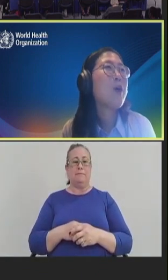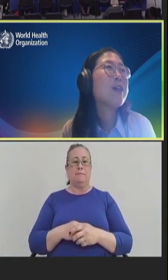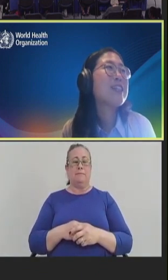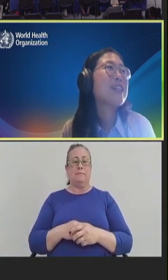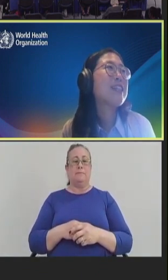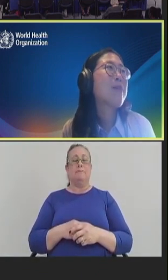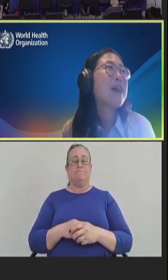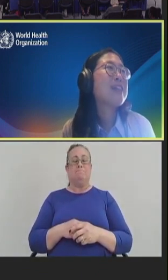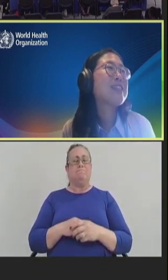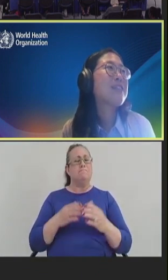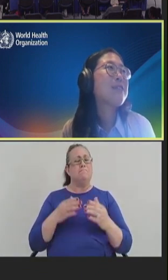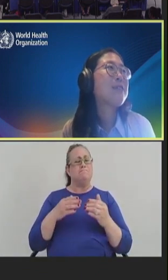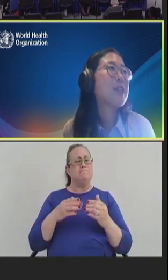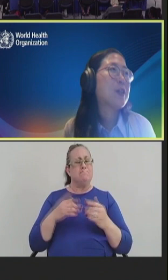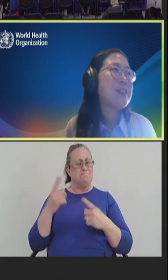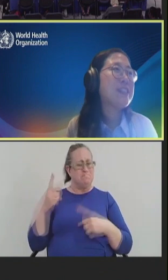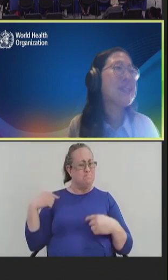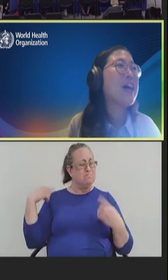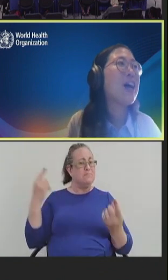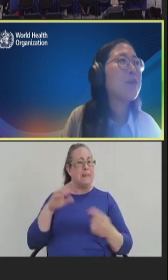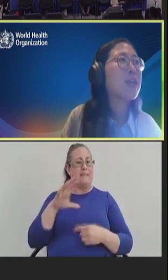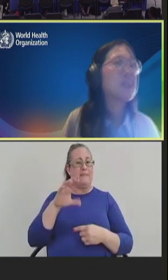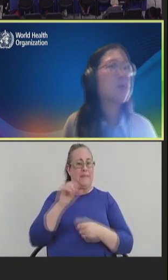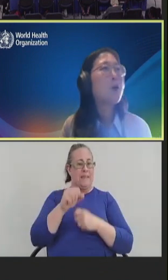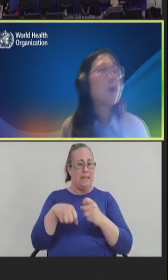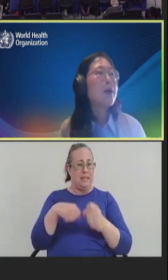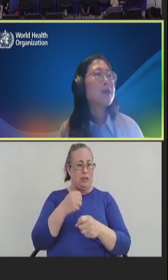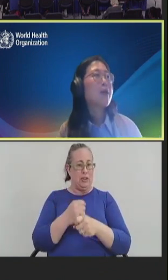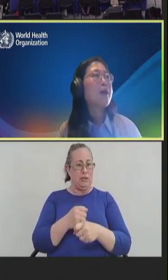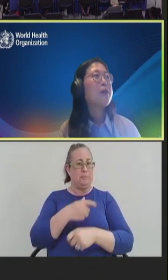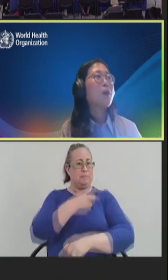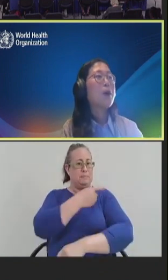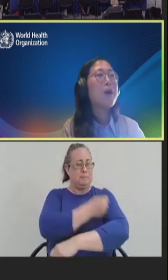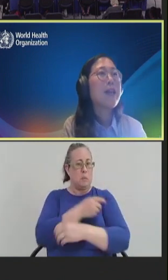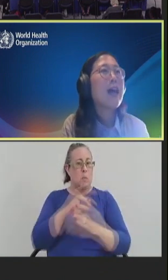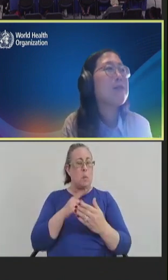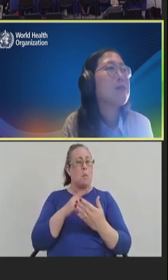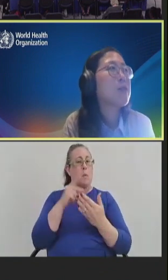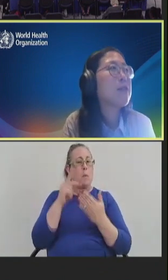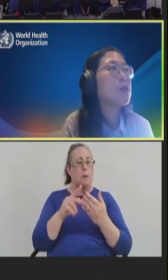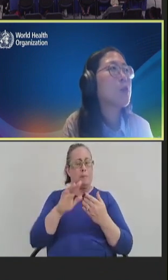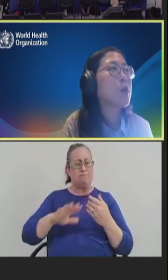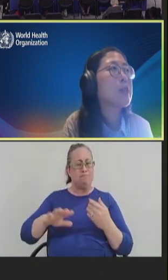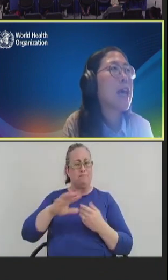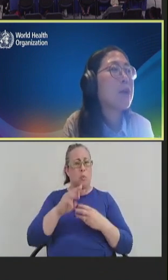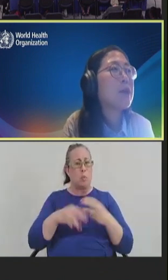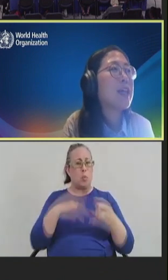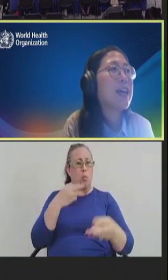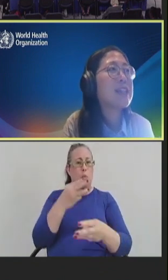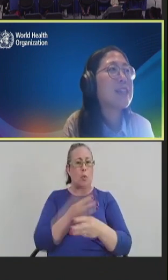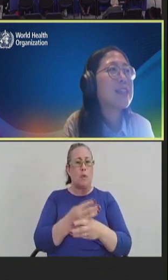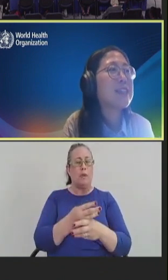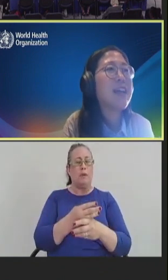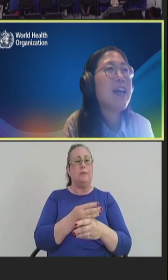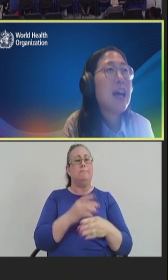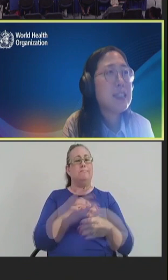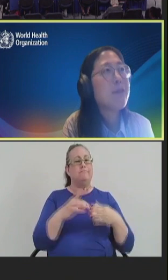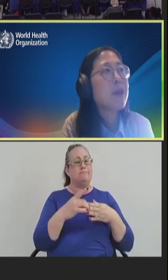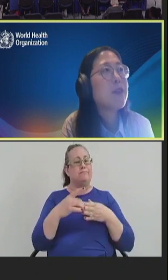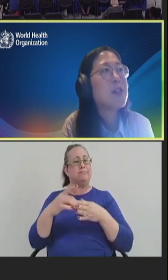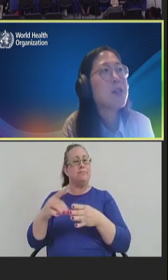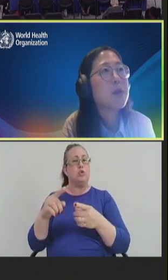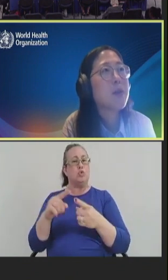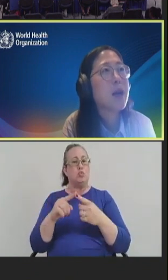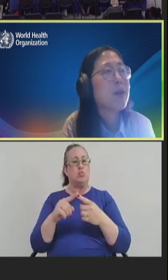Yeah, over the past 50 years, immunization programs around the world have driven towards equity and access as